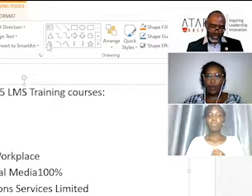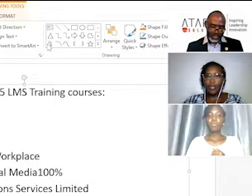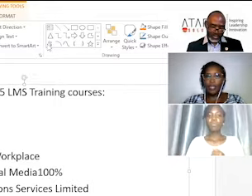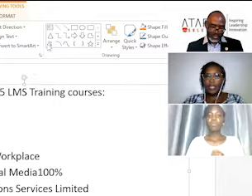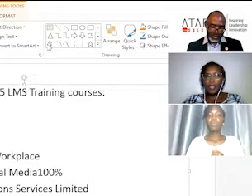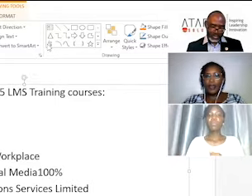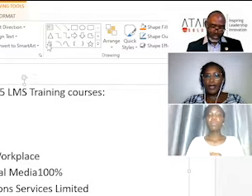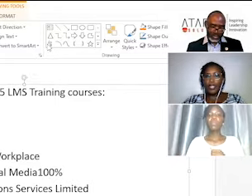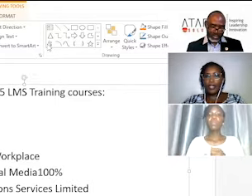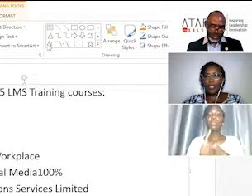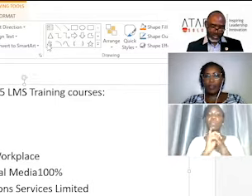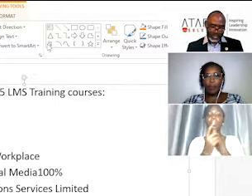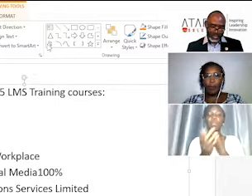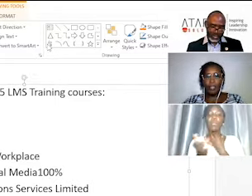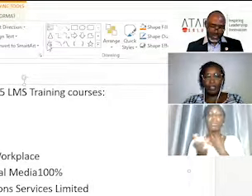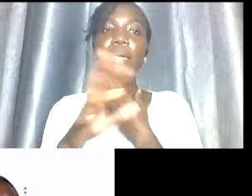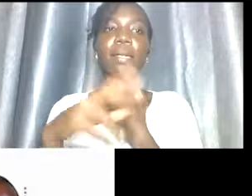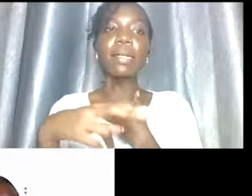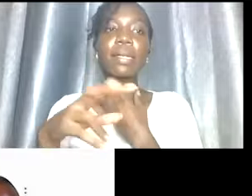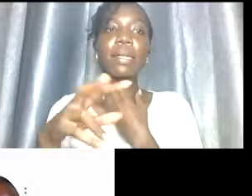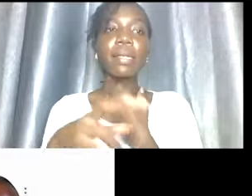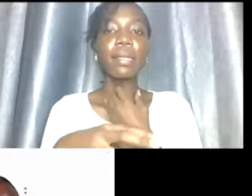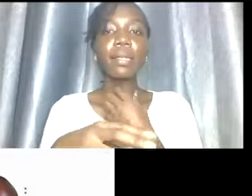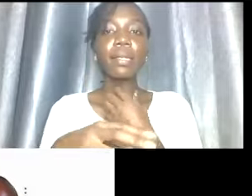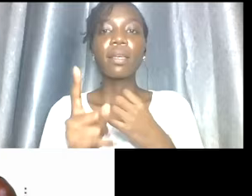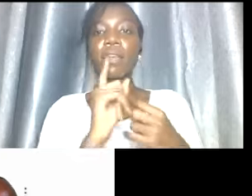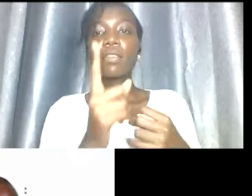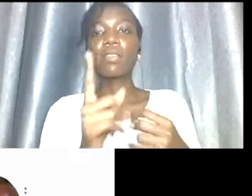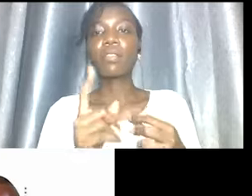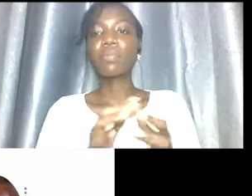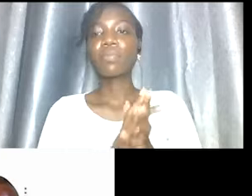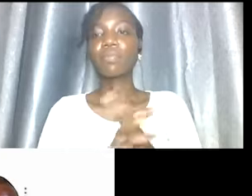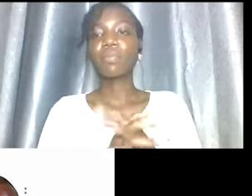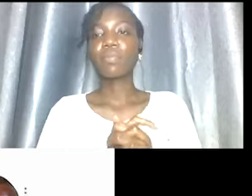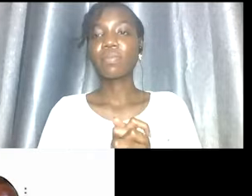your comments. All right, your parting shot, Derek.